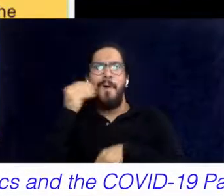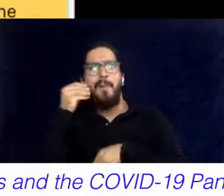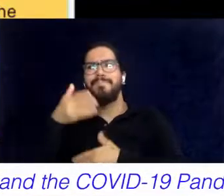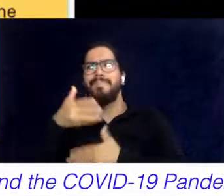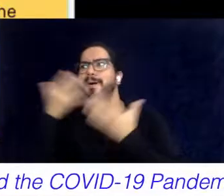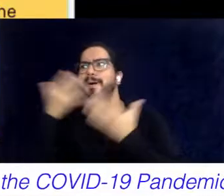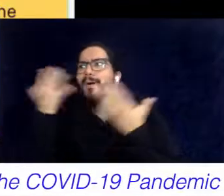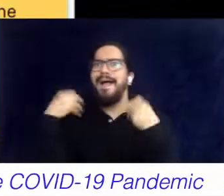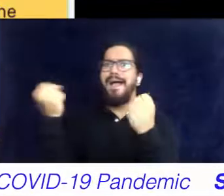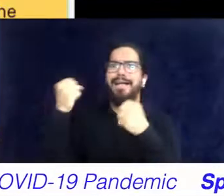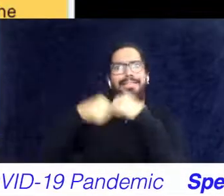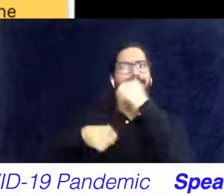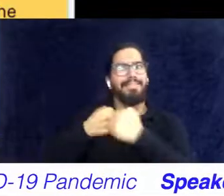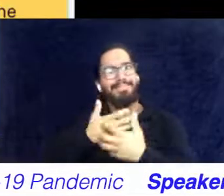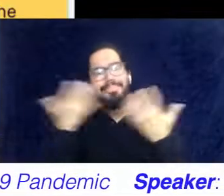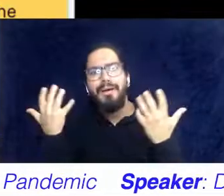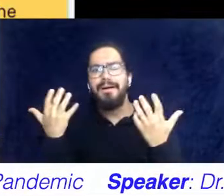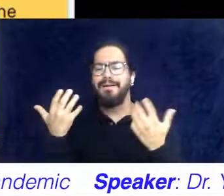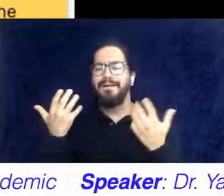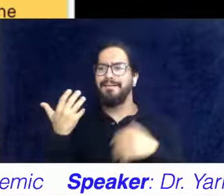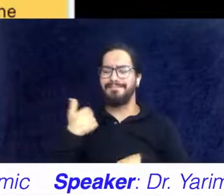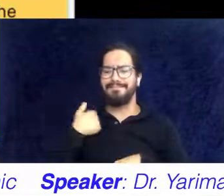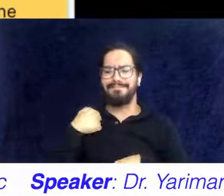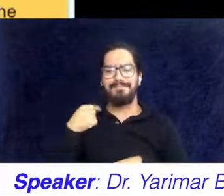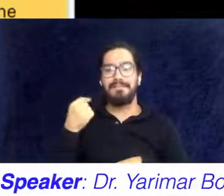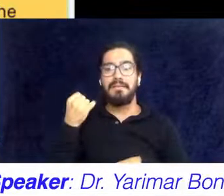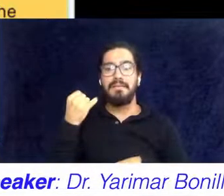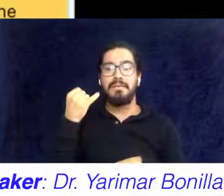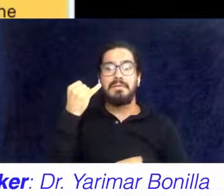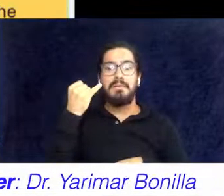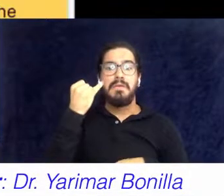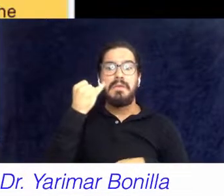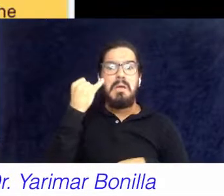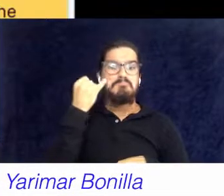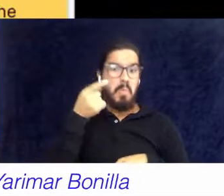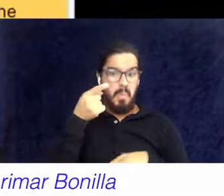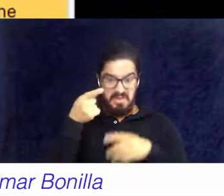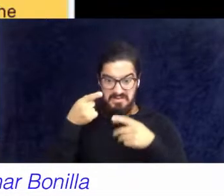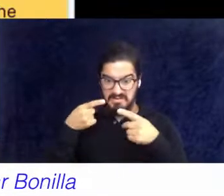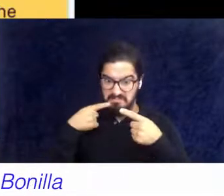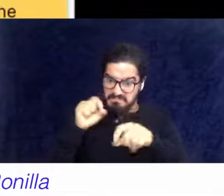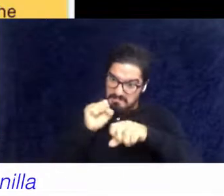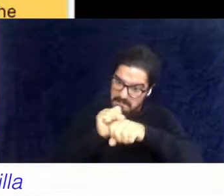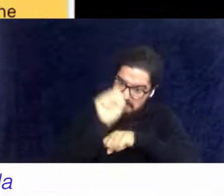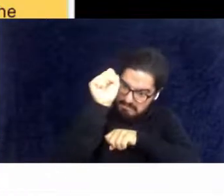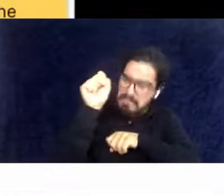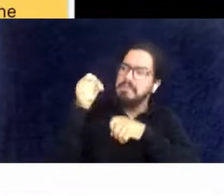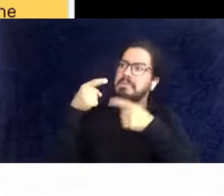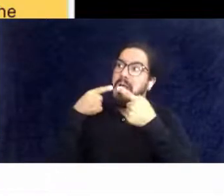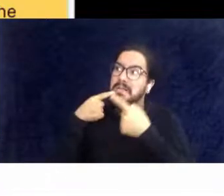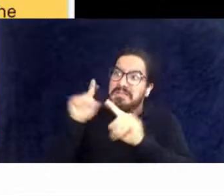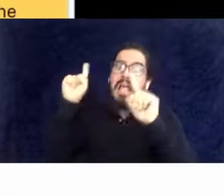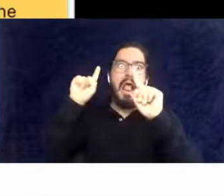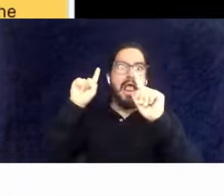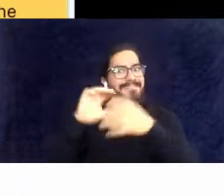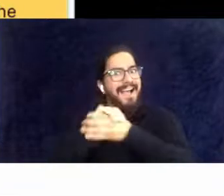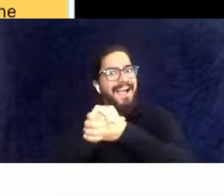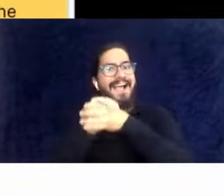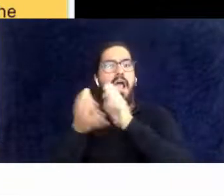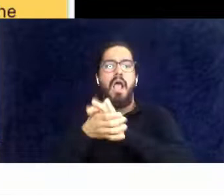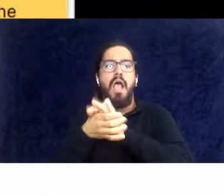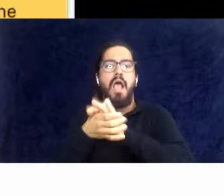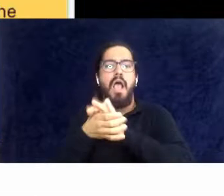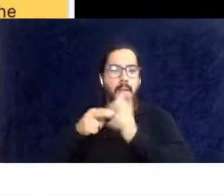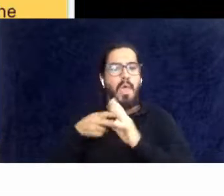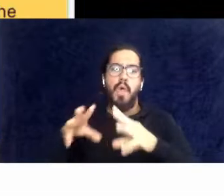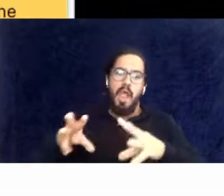ability to deal with all that is to celebrate that we've become habituated to structural violence, and I've seen the governor of